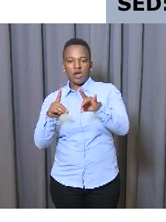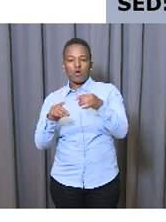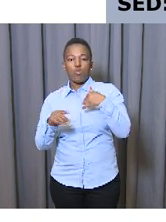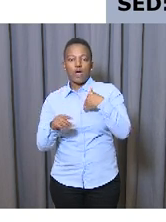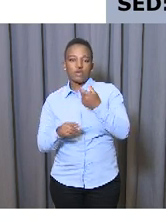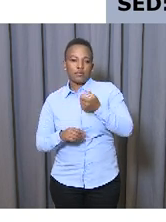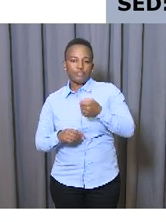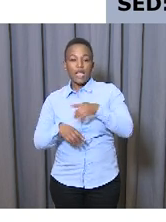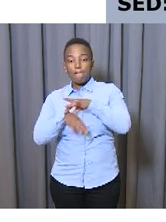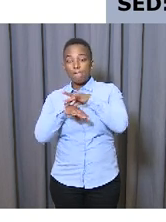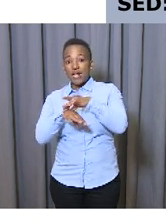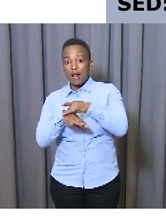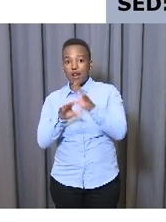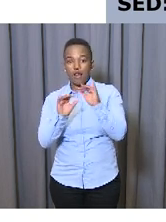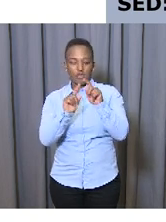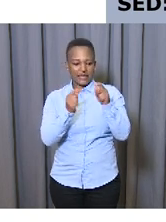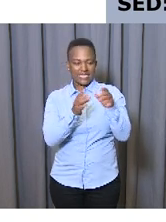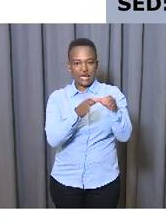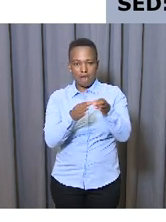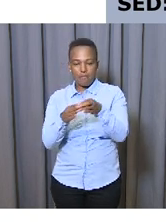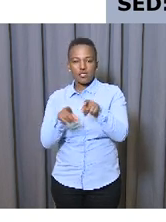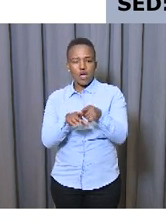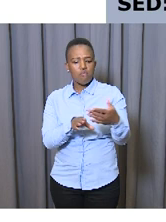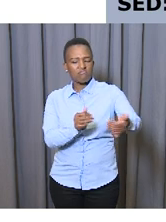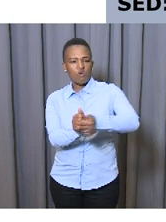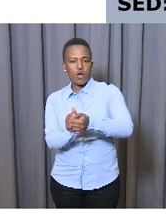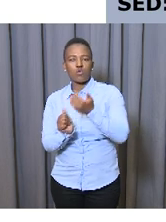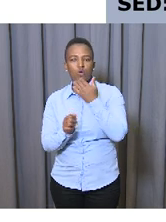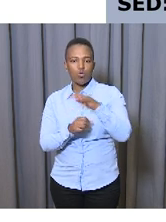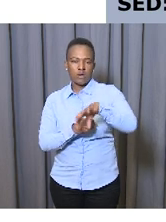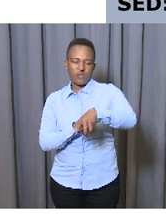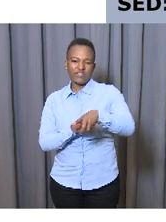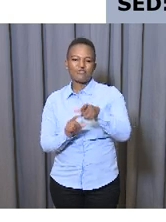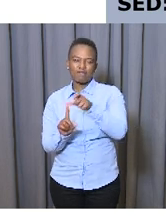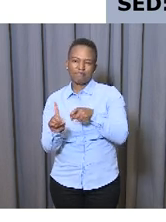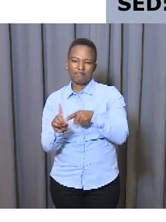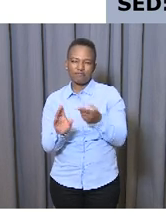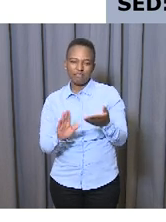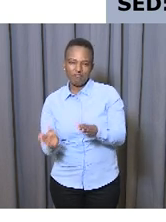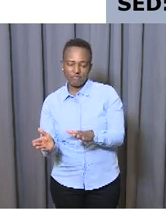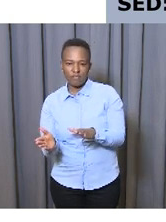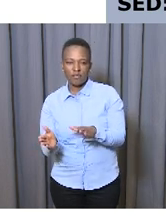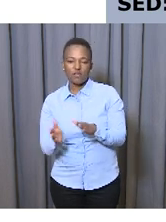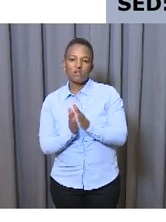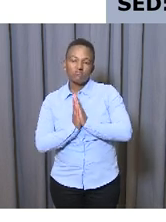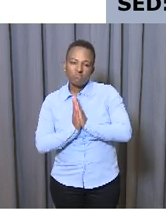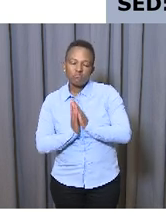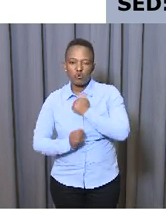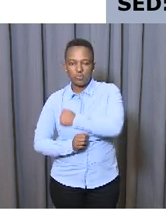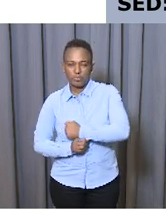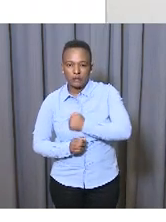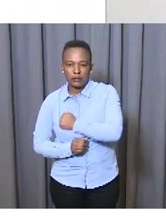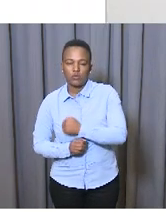he was also working with the province. We convey our condolences to all those who are departed, to their